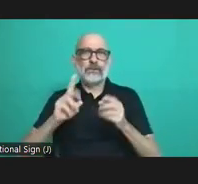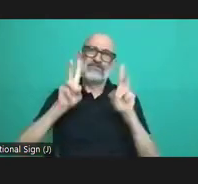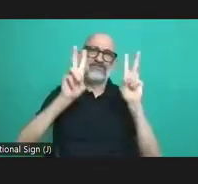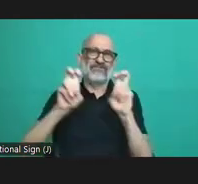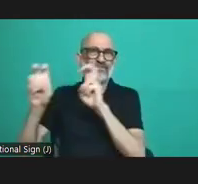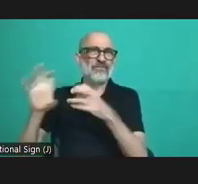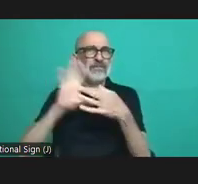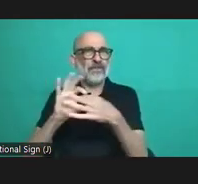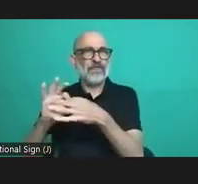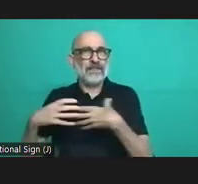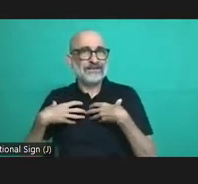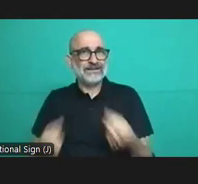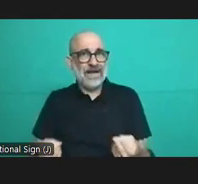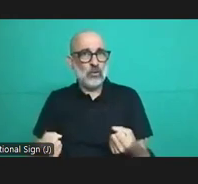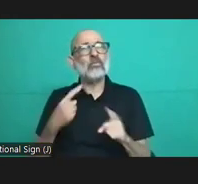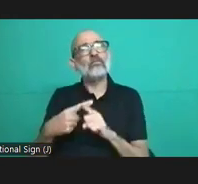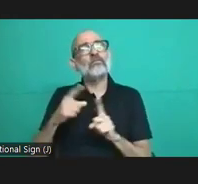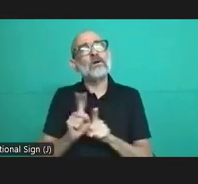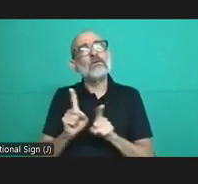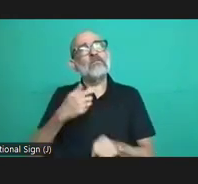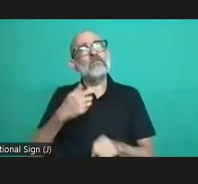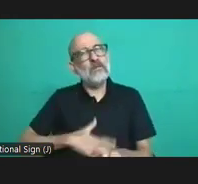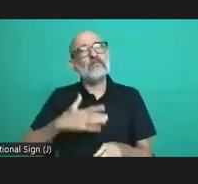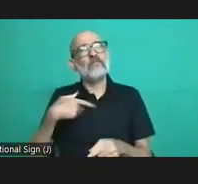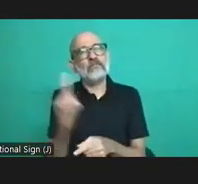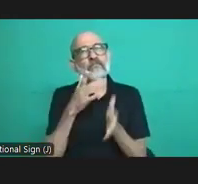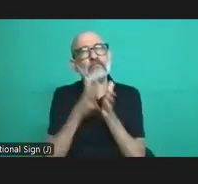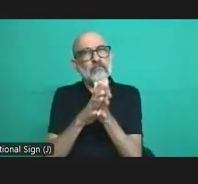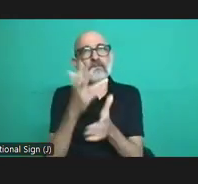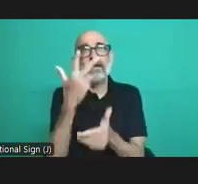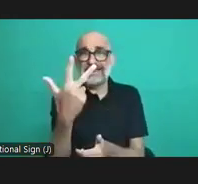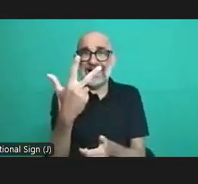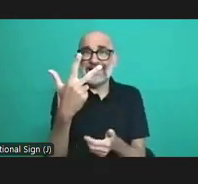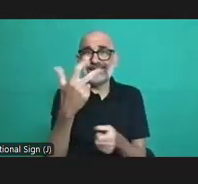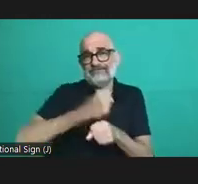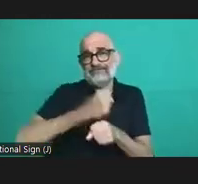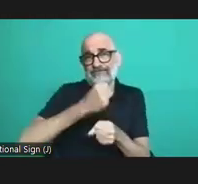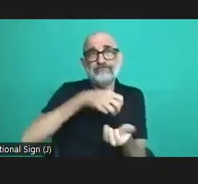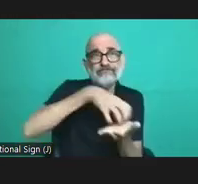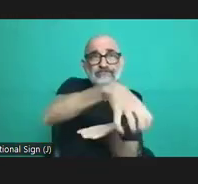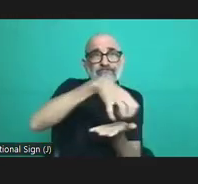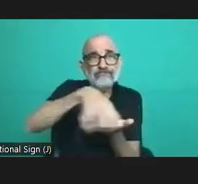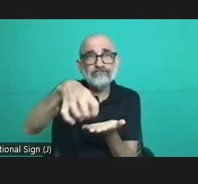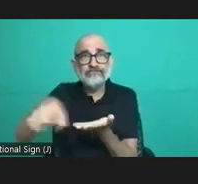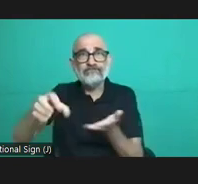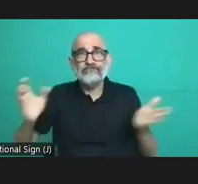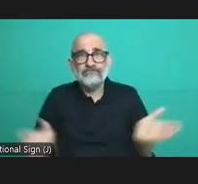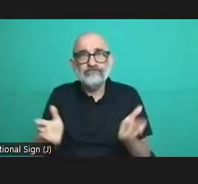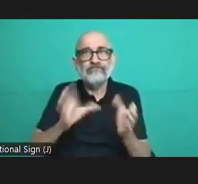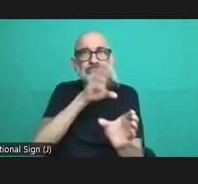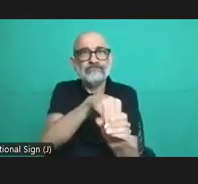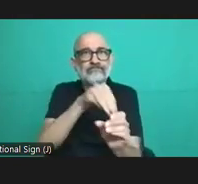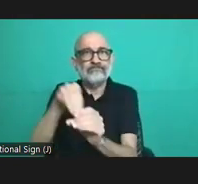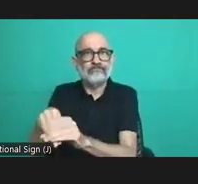social determinants of health. We are all convinced that this issue of addressing social determinants of health is